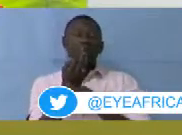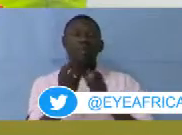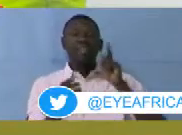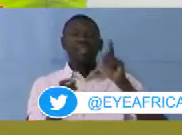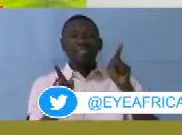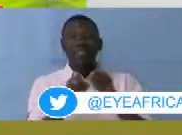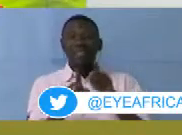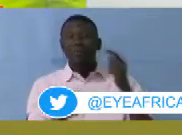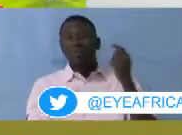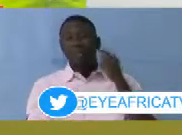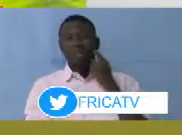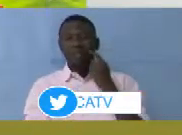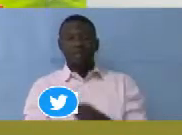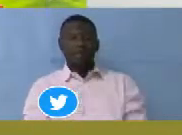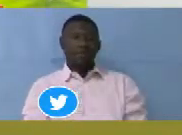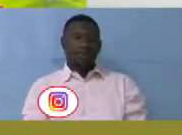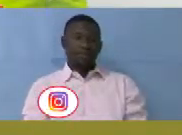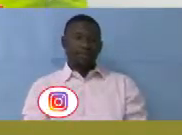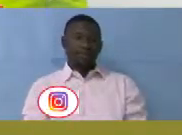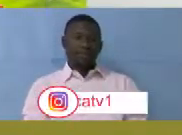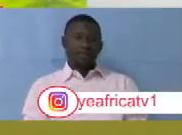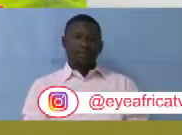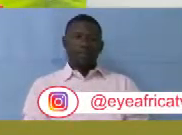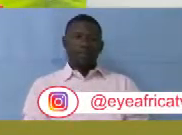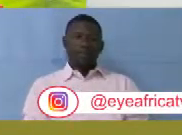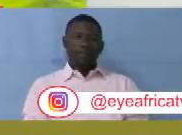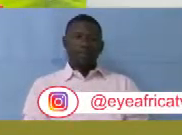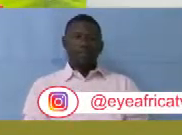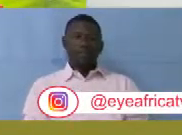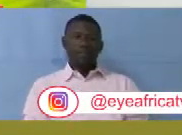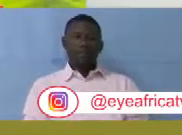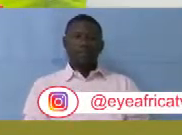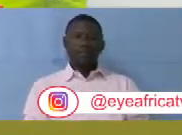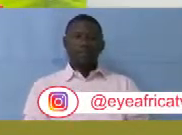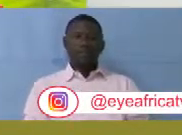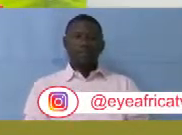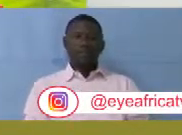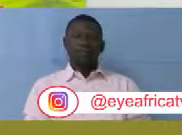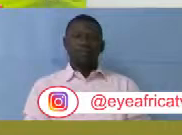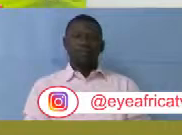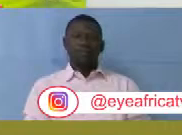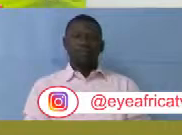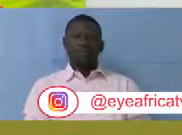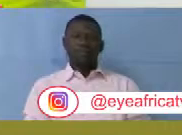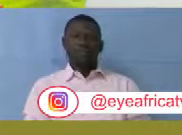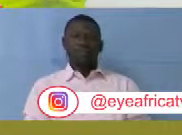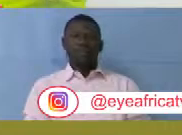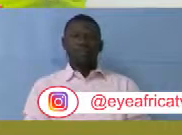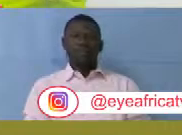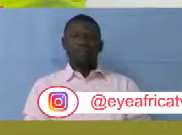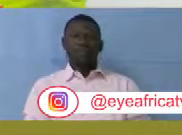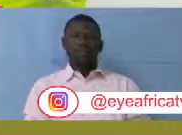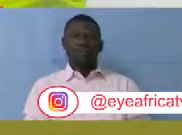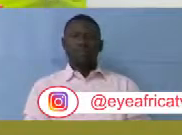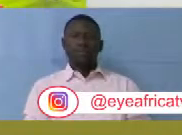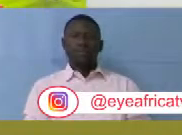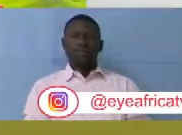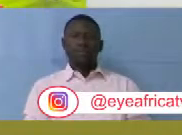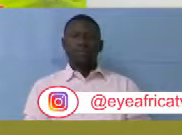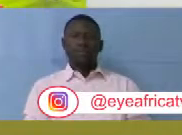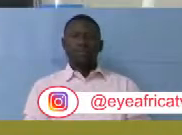to in attendela ku for dinkiraleto. Muri attendela kumoyi wanyari dro yembondije tilo muno